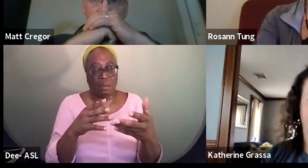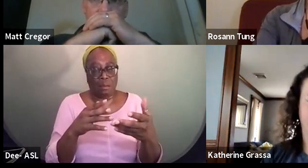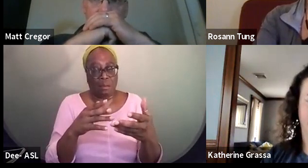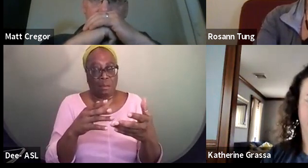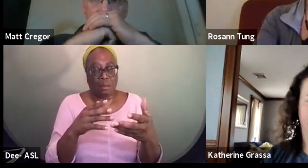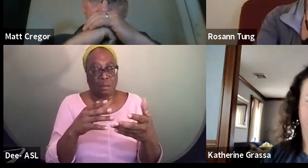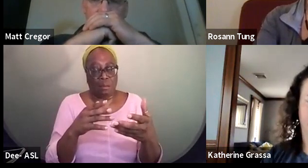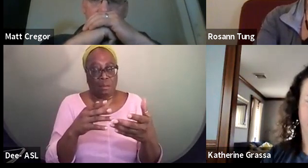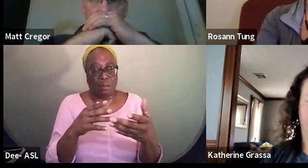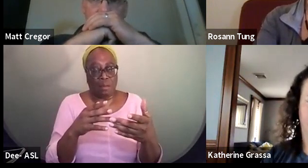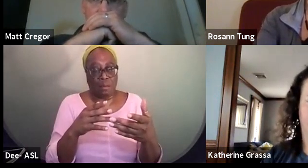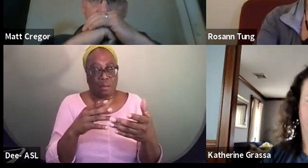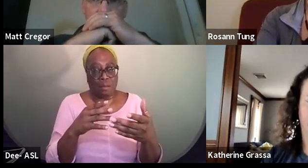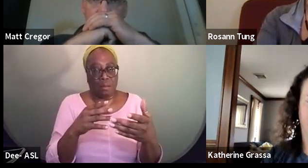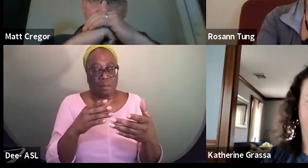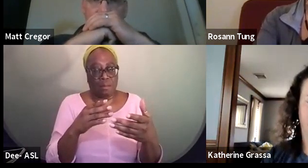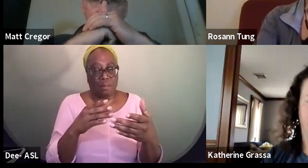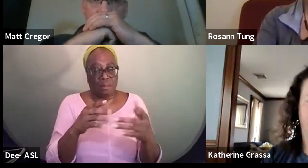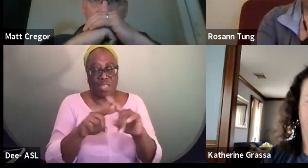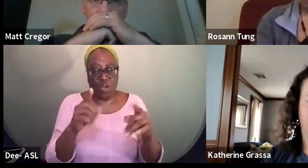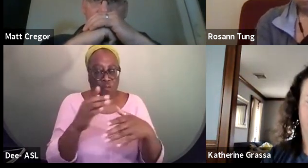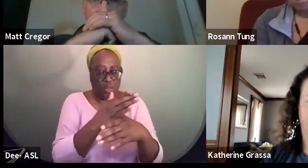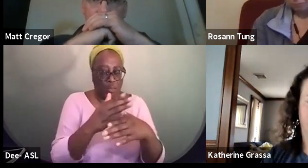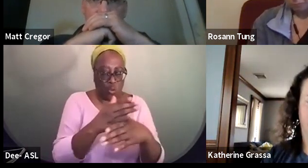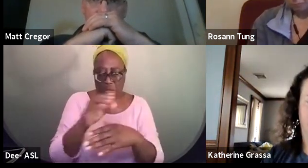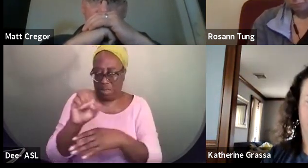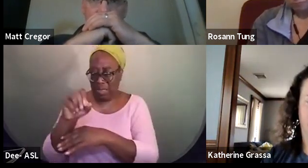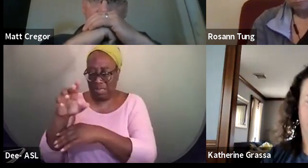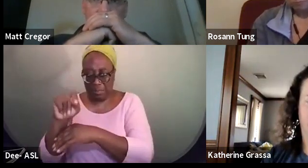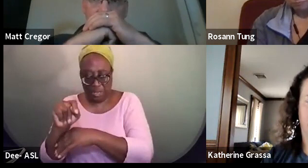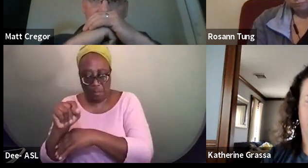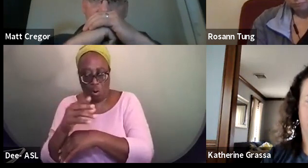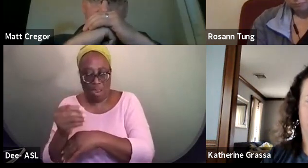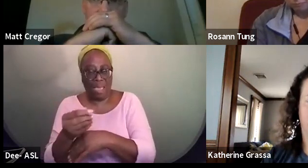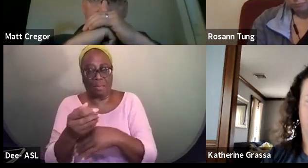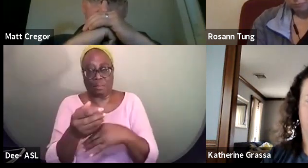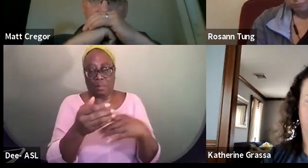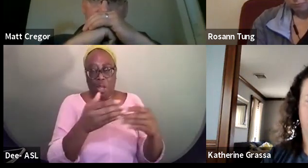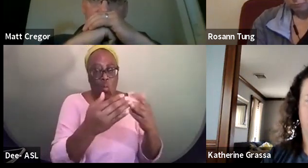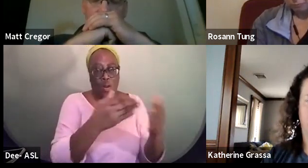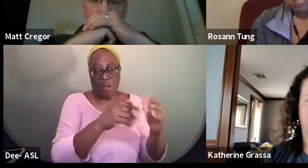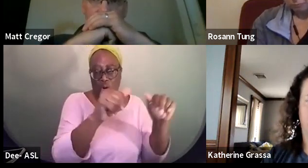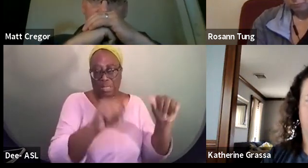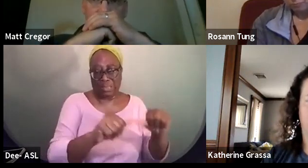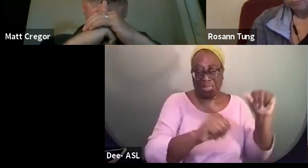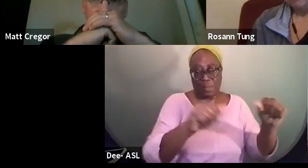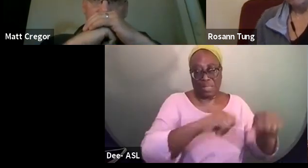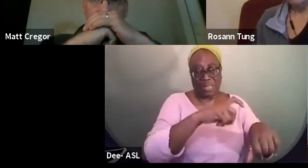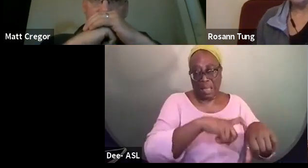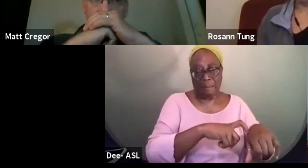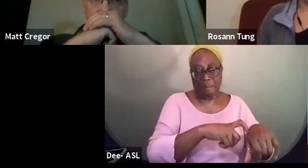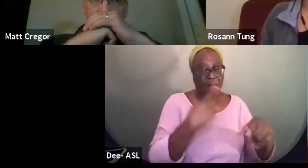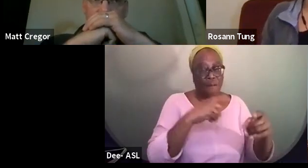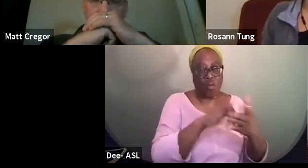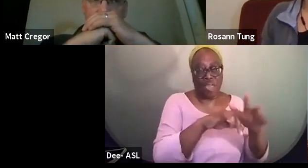whatever assessment the district would offer. It also provides,